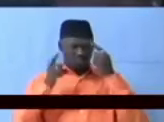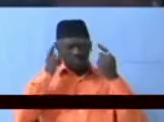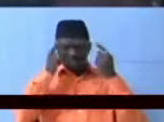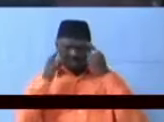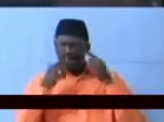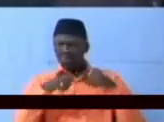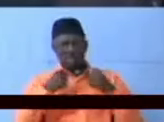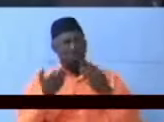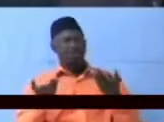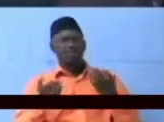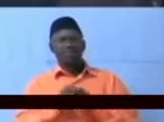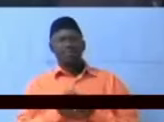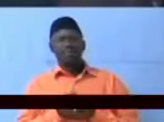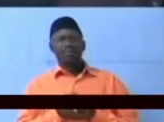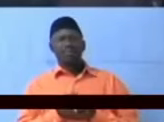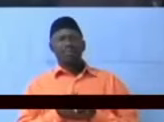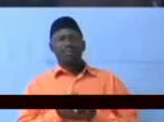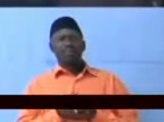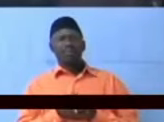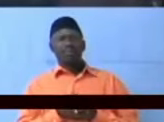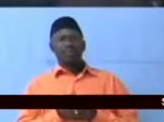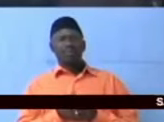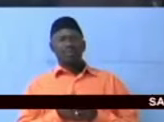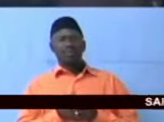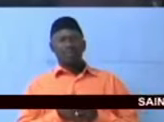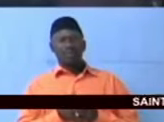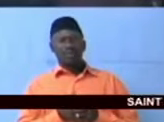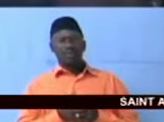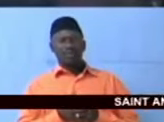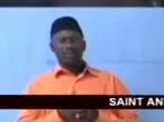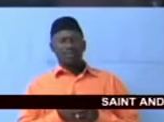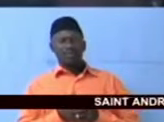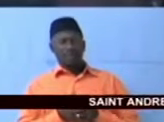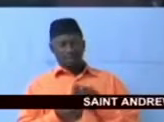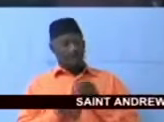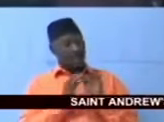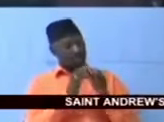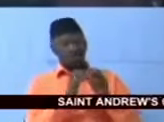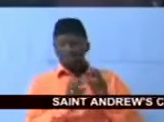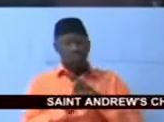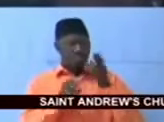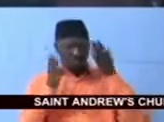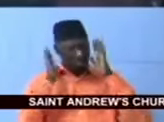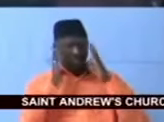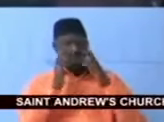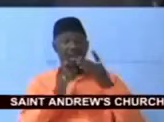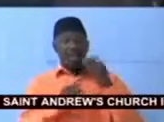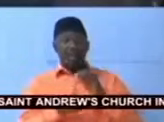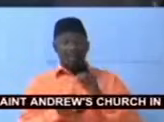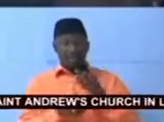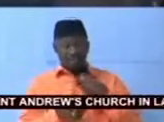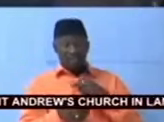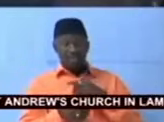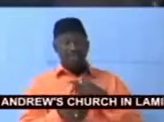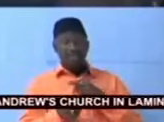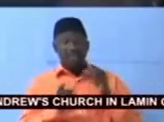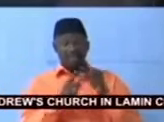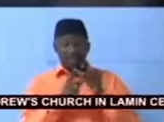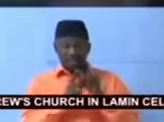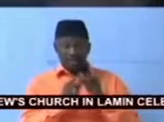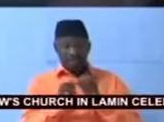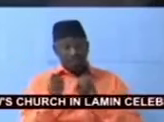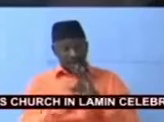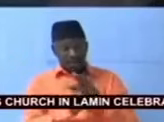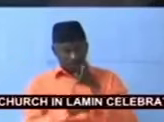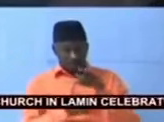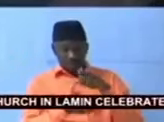problem since that is the direction that you guys have received maneko amul ben jafé jafé comme que lool moy ndigal bi nga xamné mom nga jot I